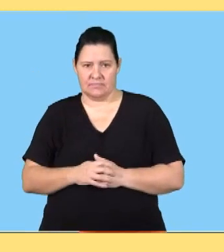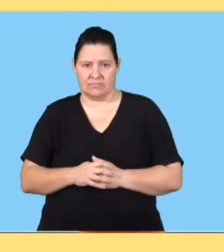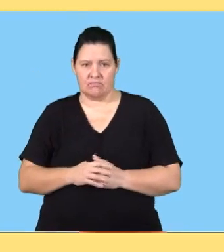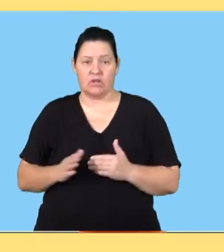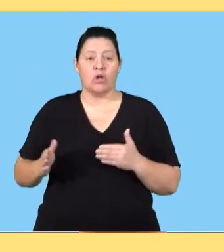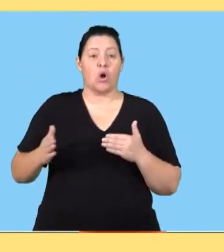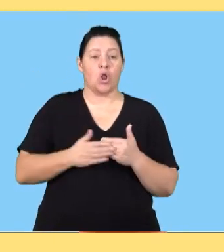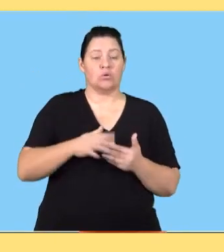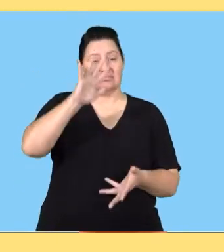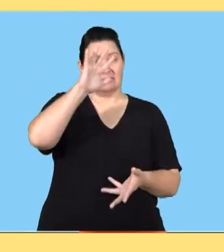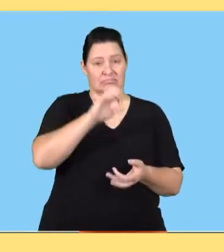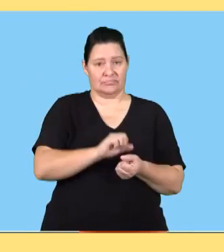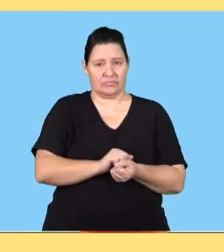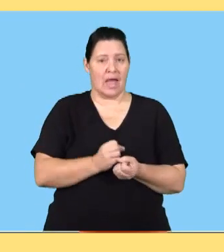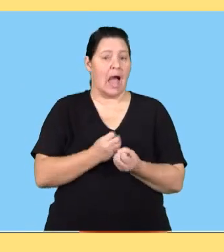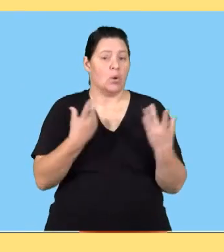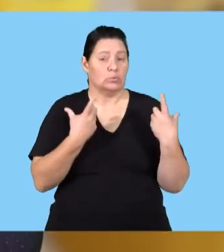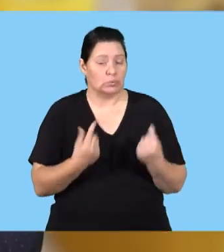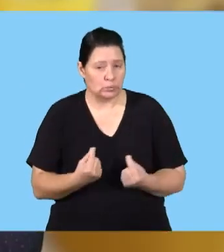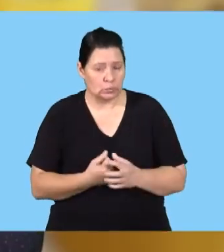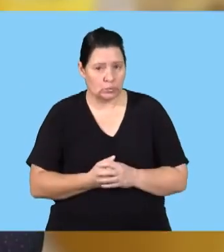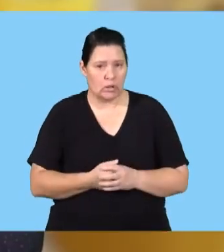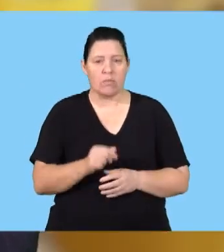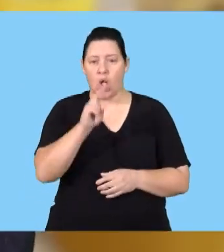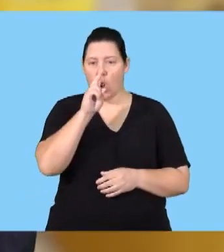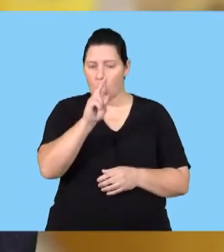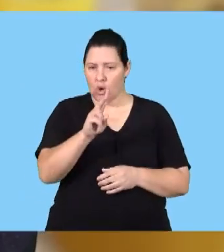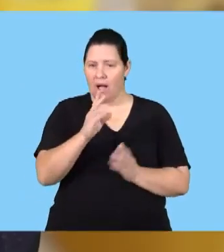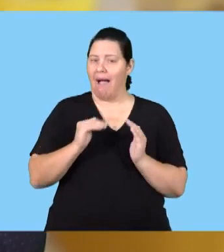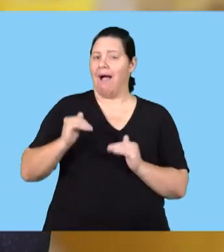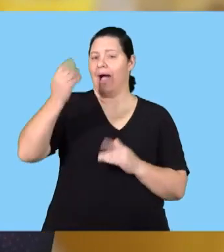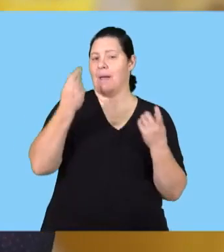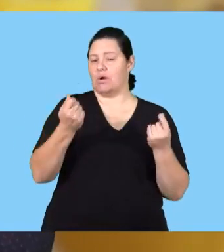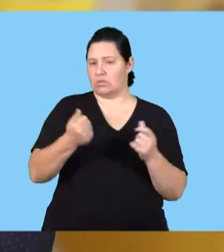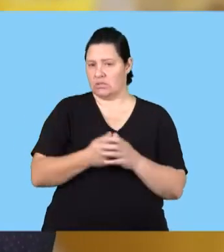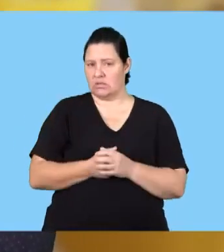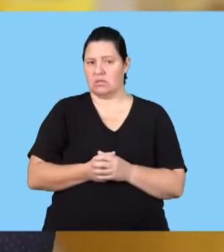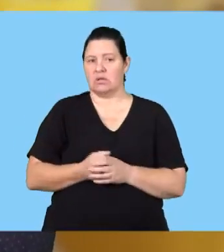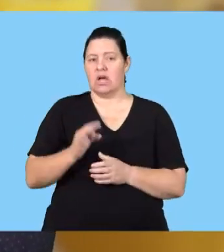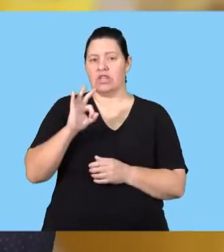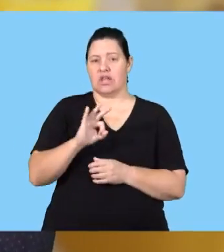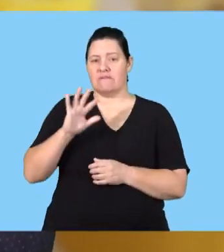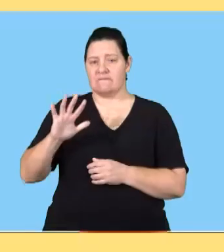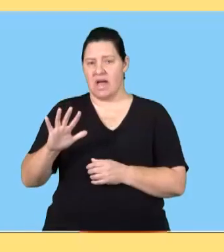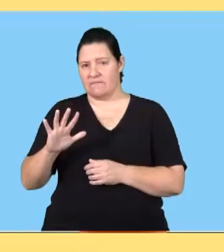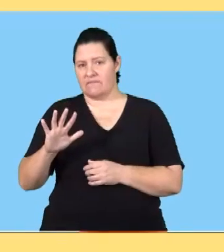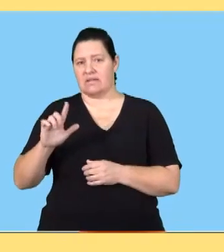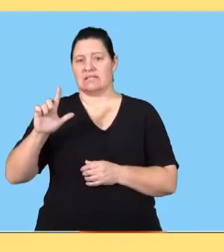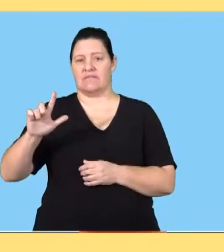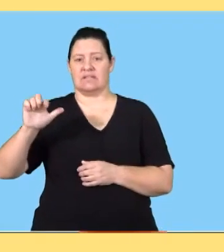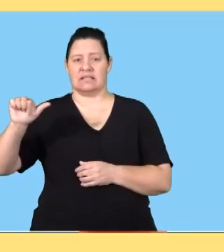4,518. So we close off the ledger account now. How do we do that? We look for the side with the highest amount.